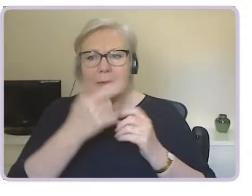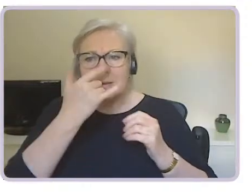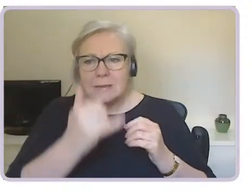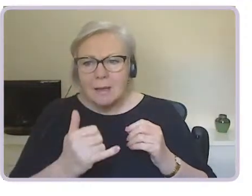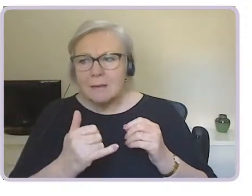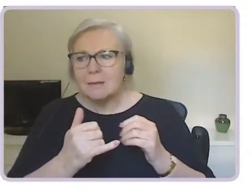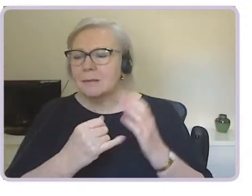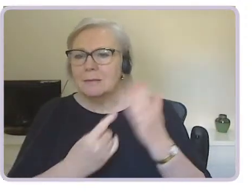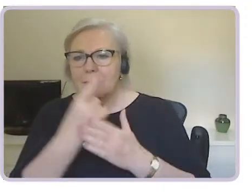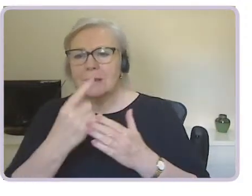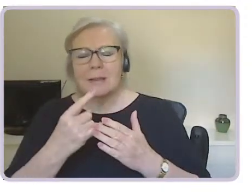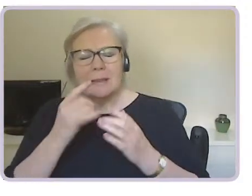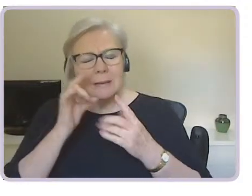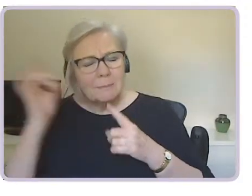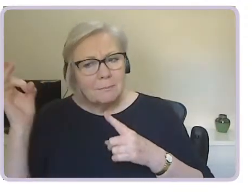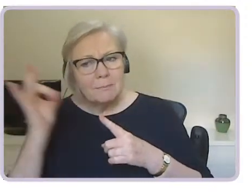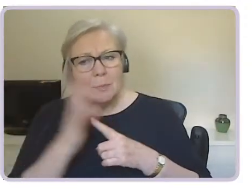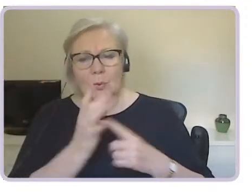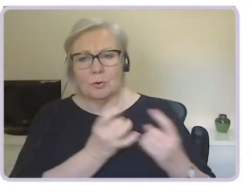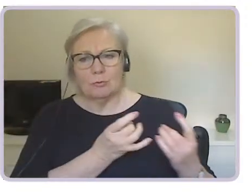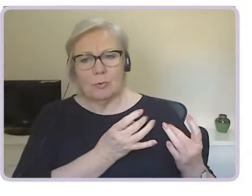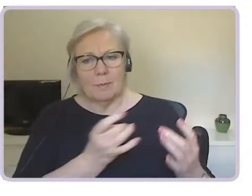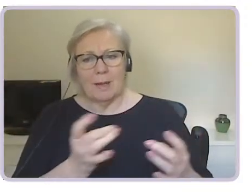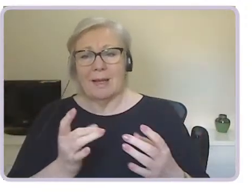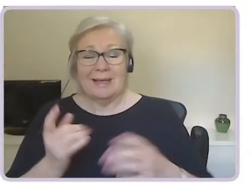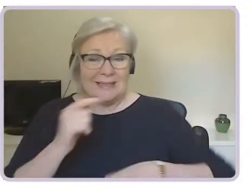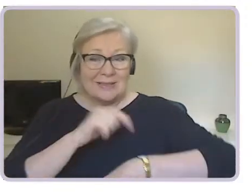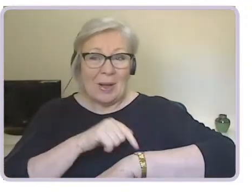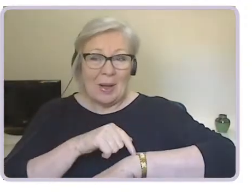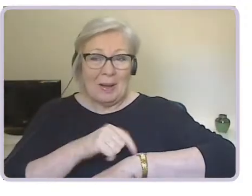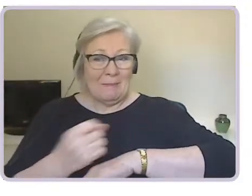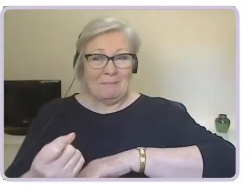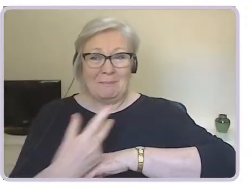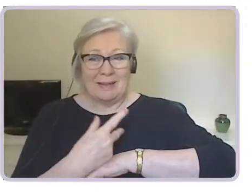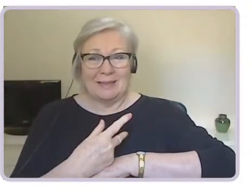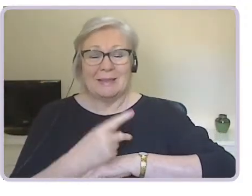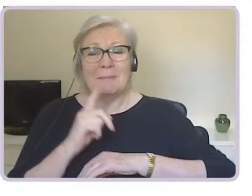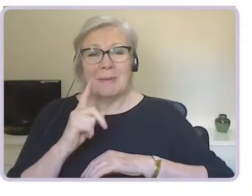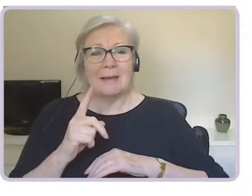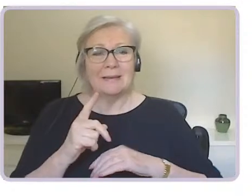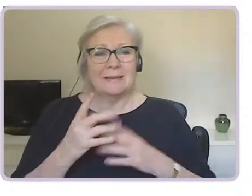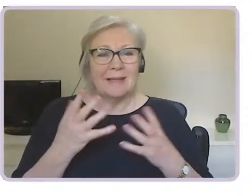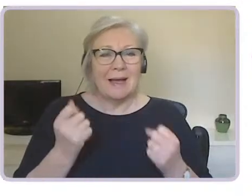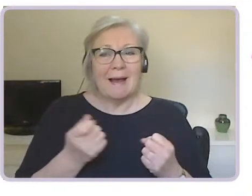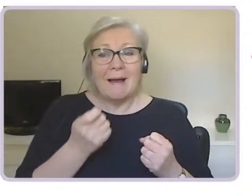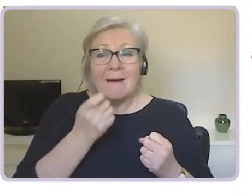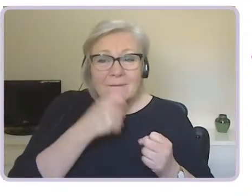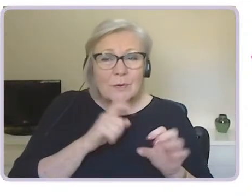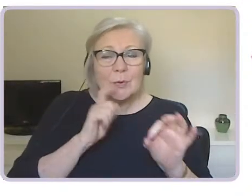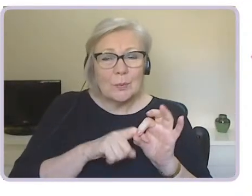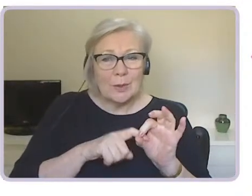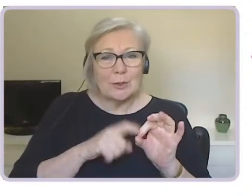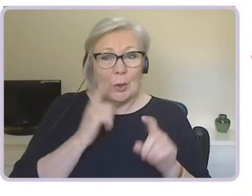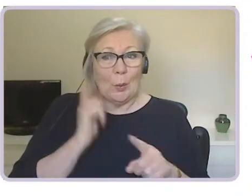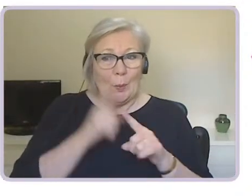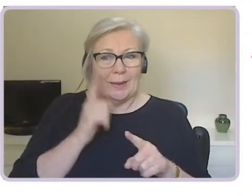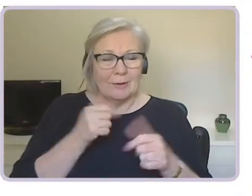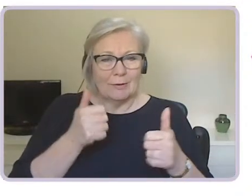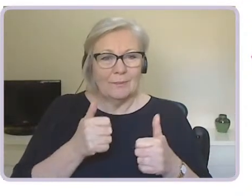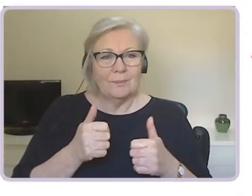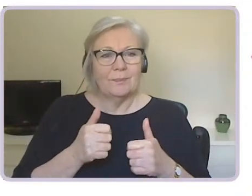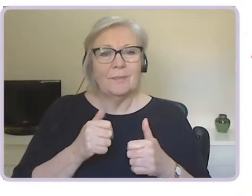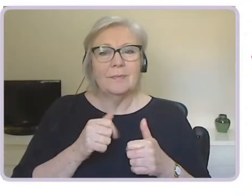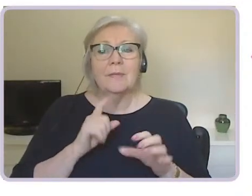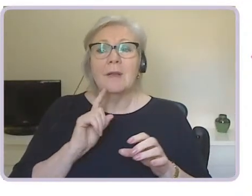prepared. Now, because we're running out of time, we have some questions, so I would like to jump straight into the question. Can I have the first question,